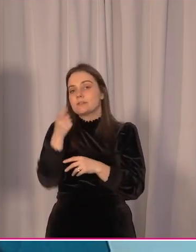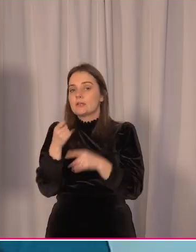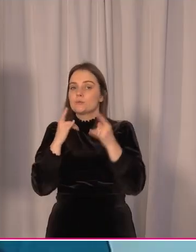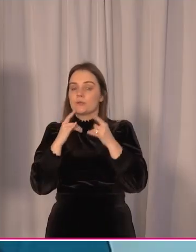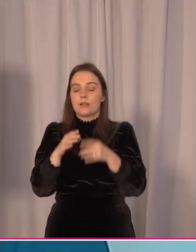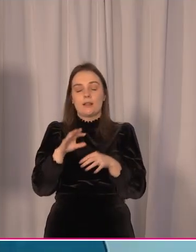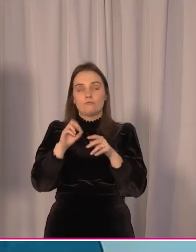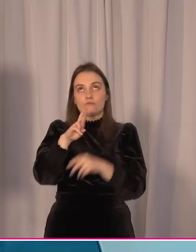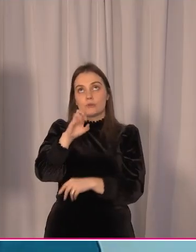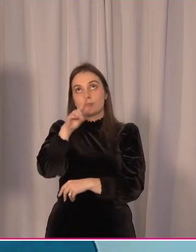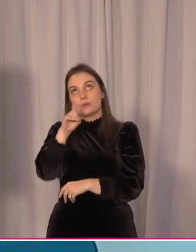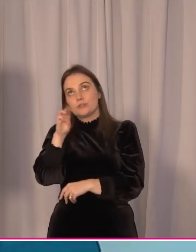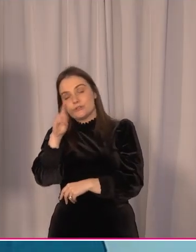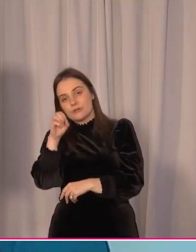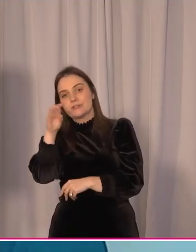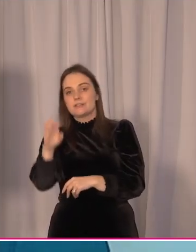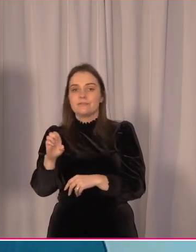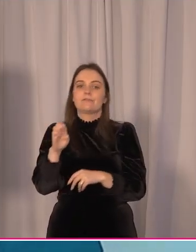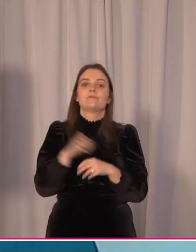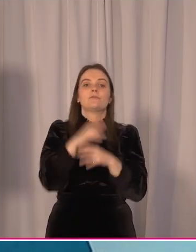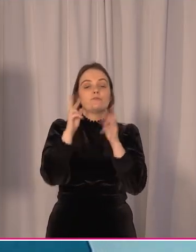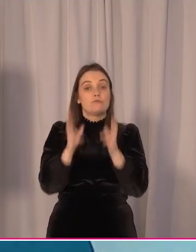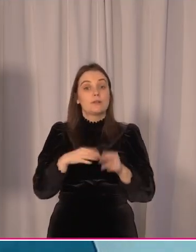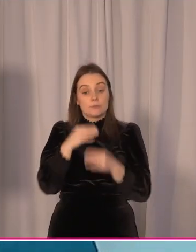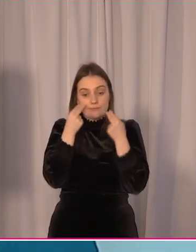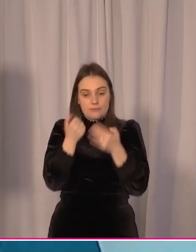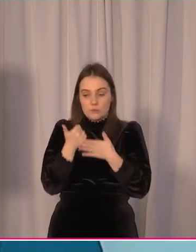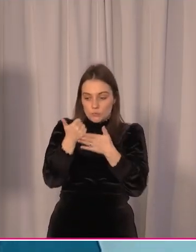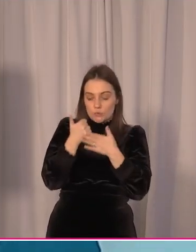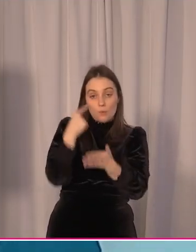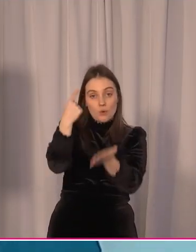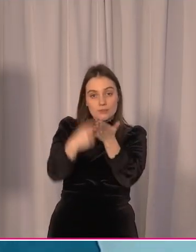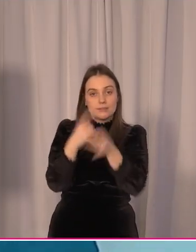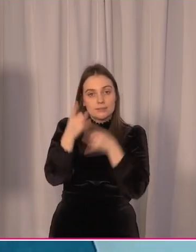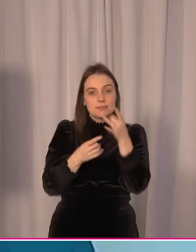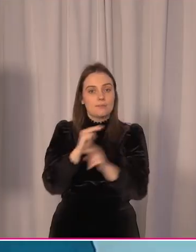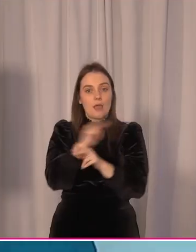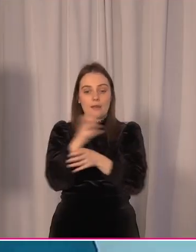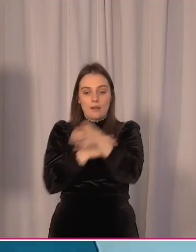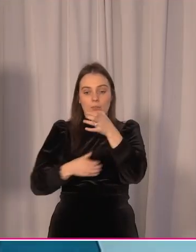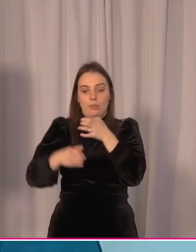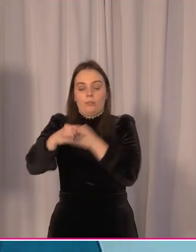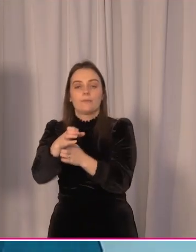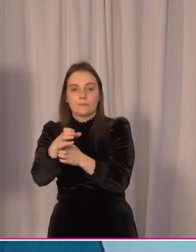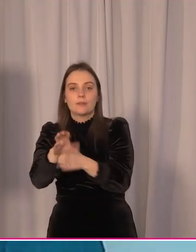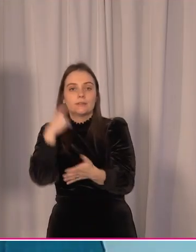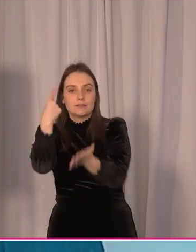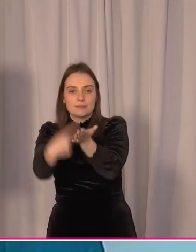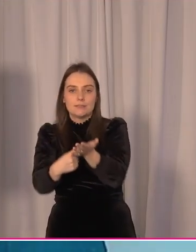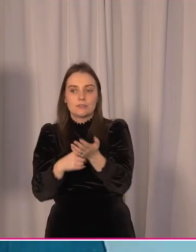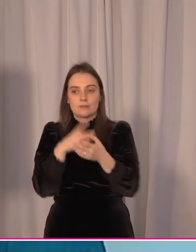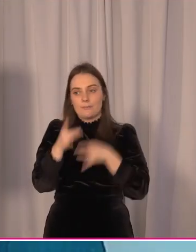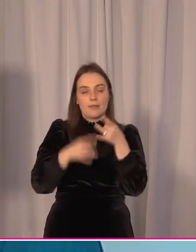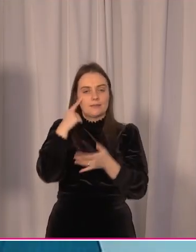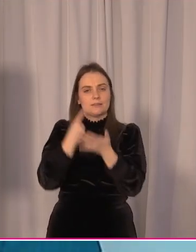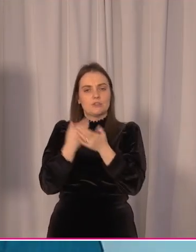that are support decision-making and not substitution of the decision, because